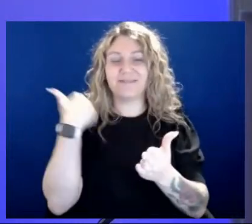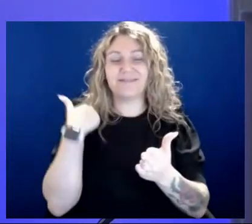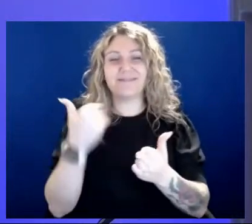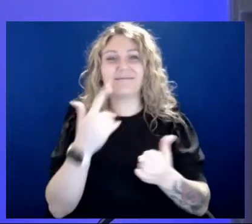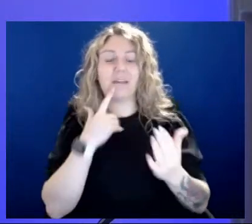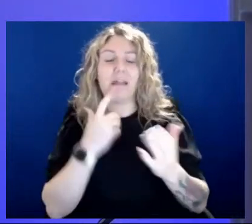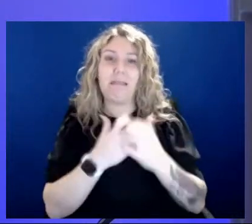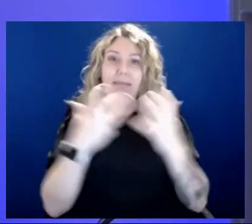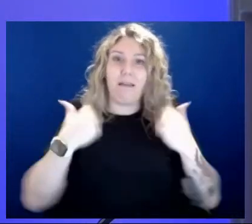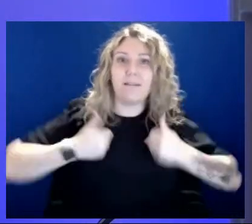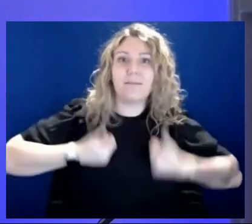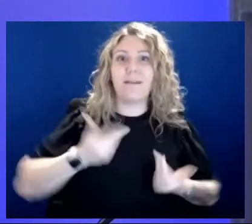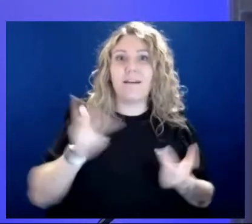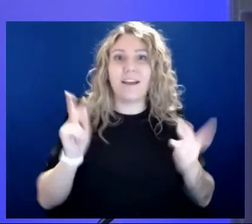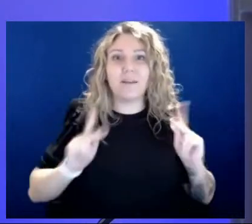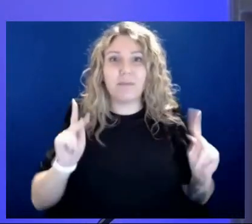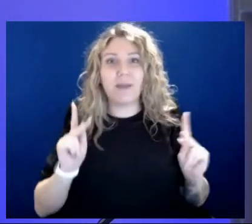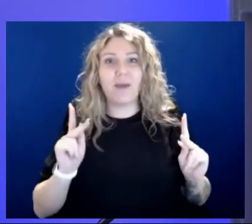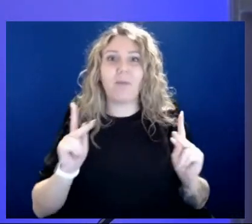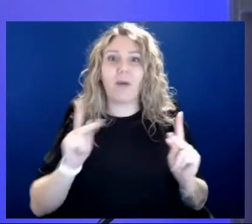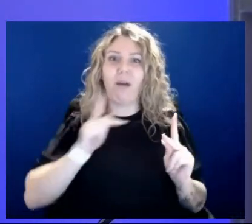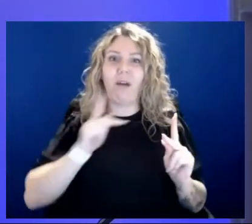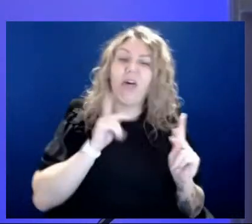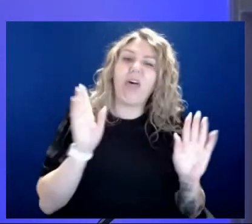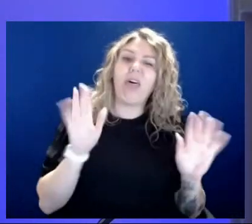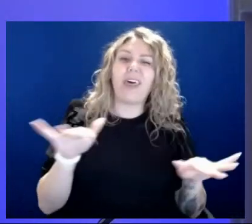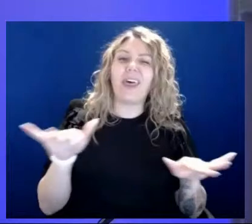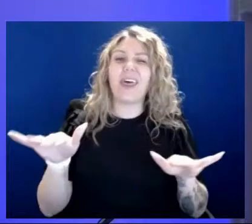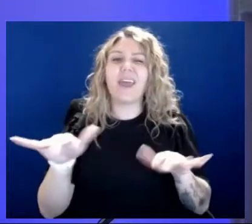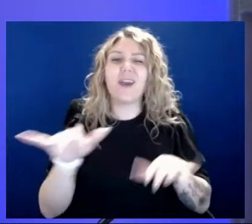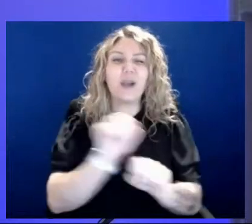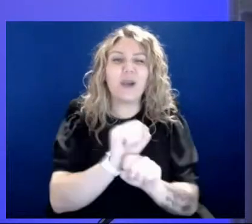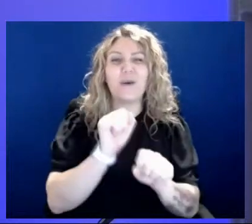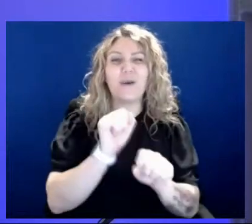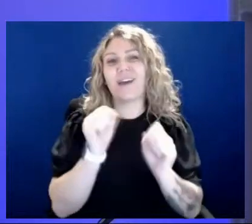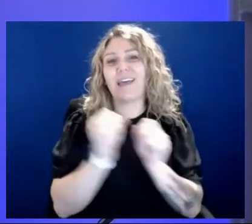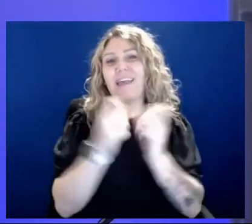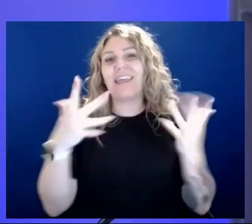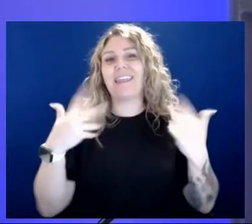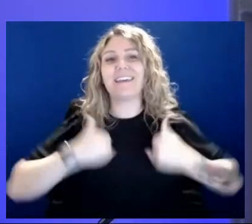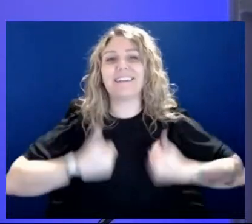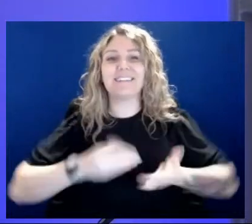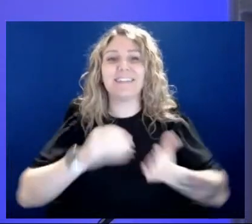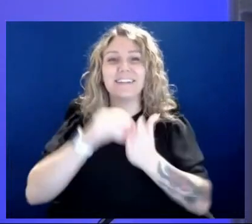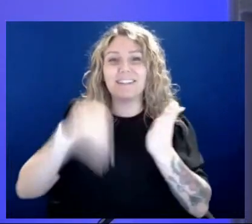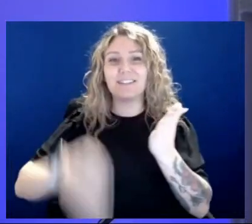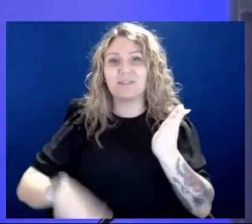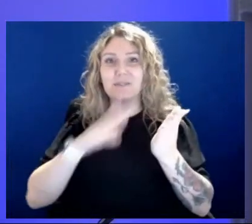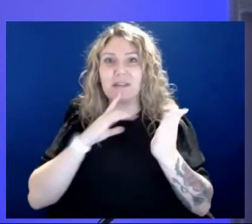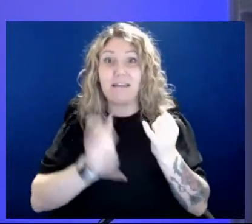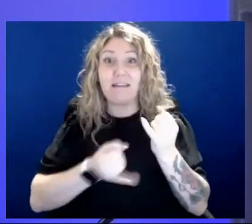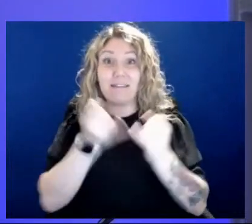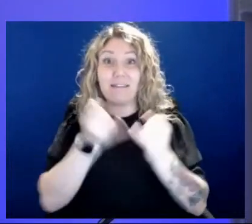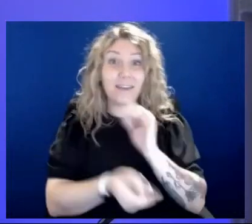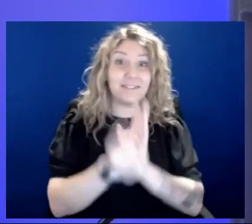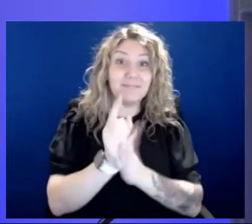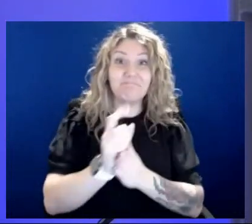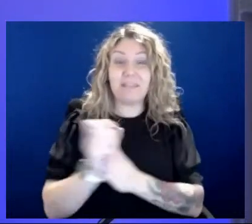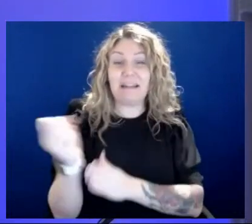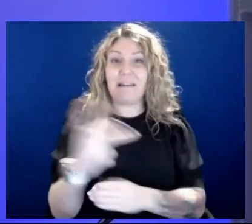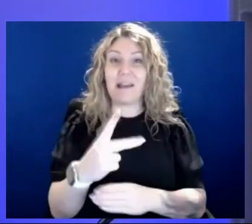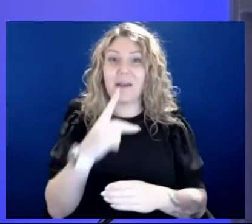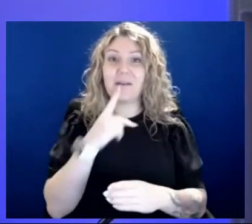people kind of slugging around at work today, a lot of tired students. The team pulling out a stellar last-minute comeback last night. In case you missed